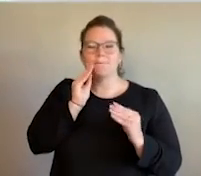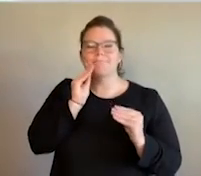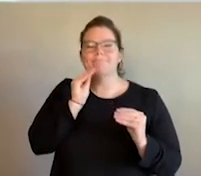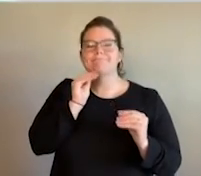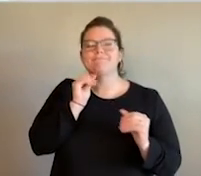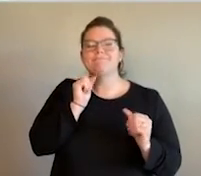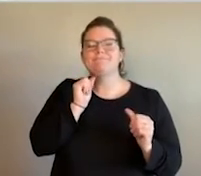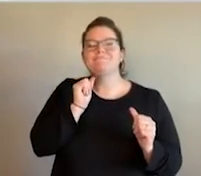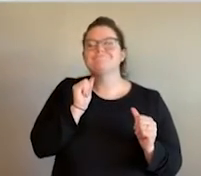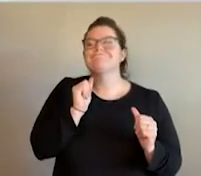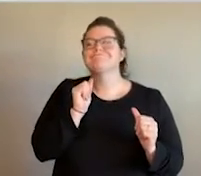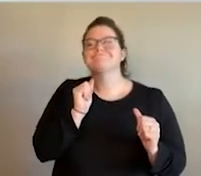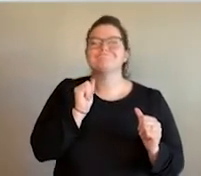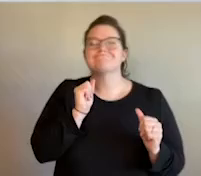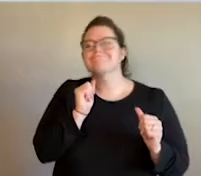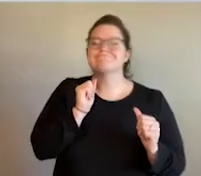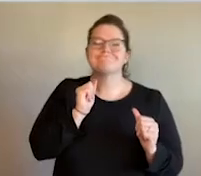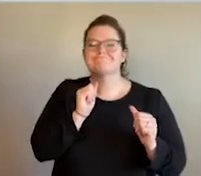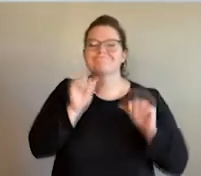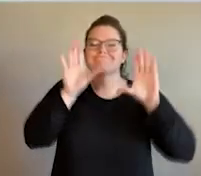Mmm.